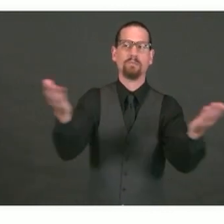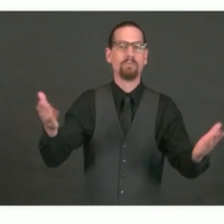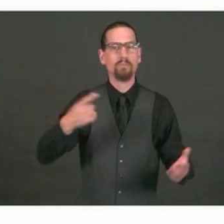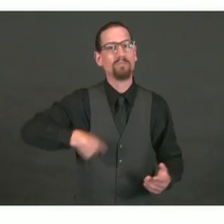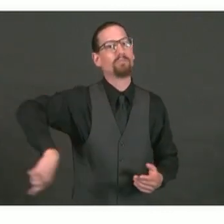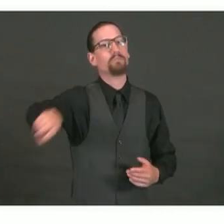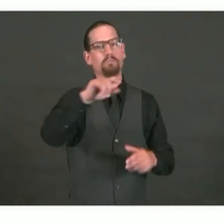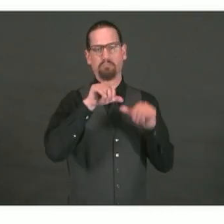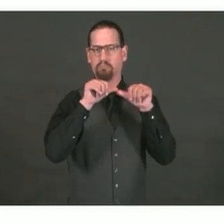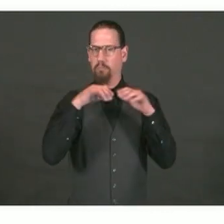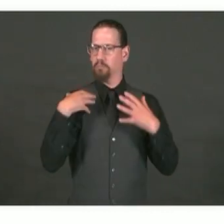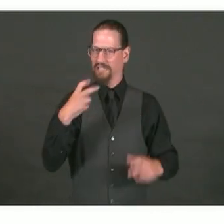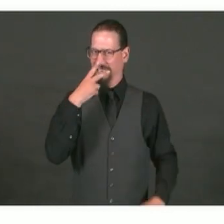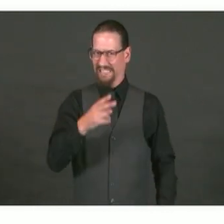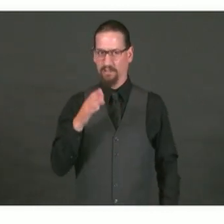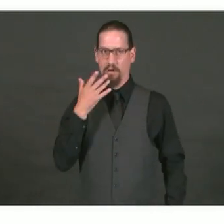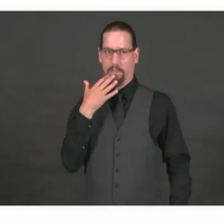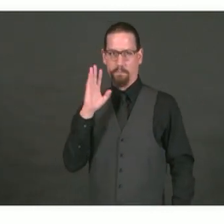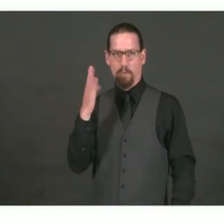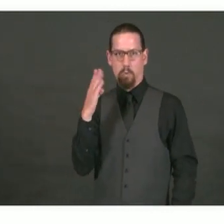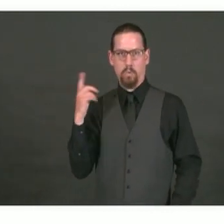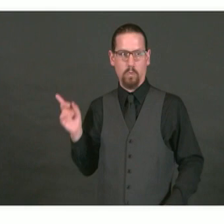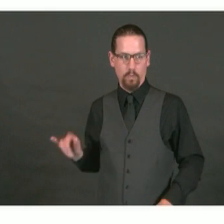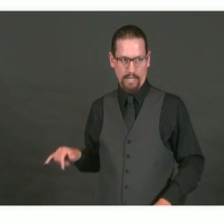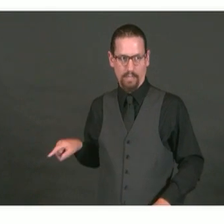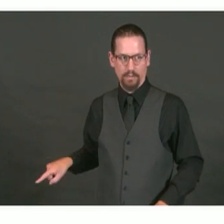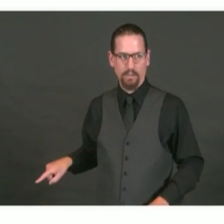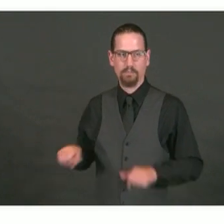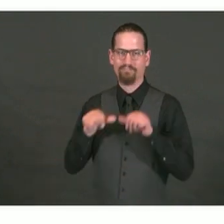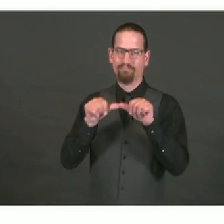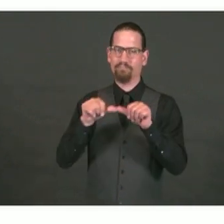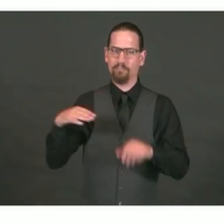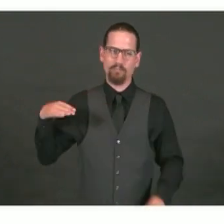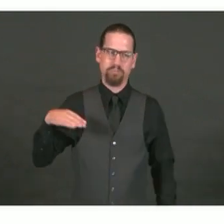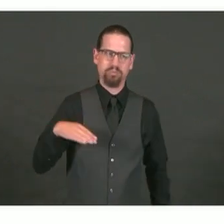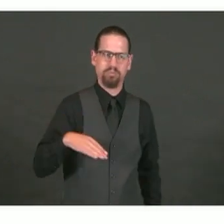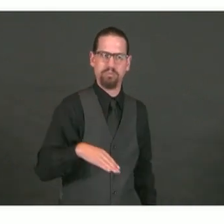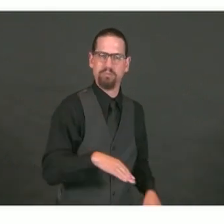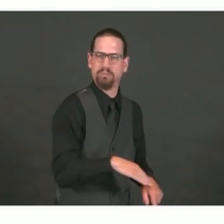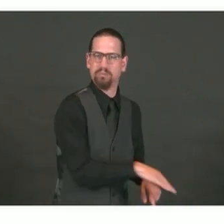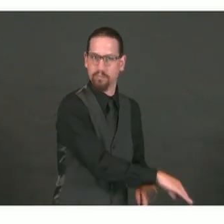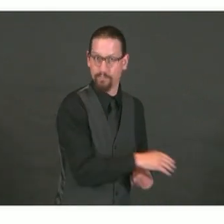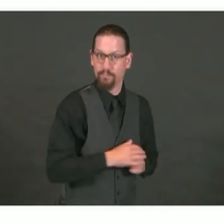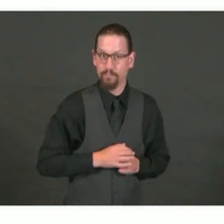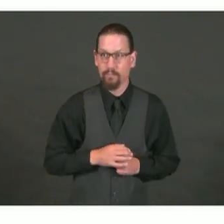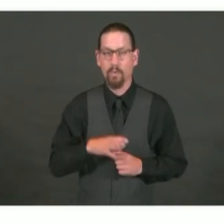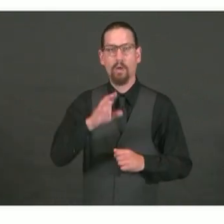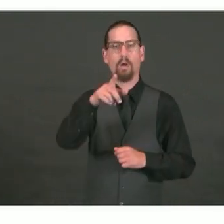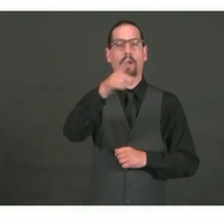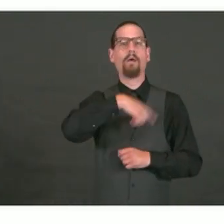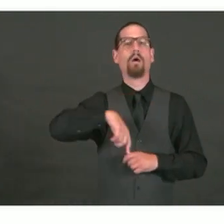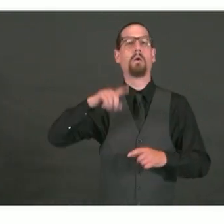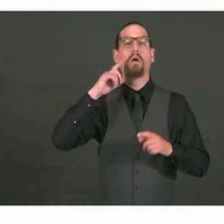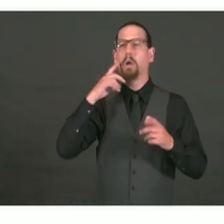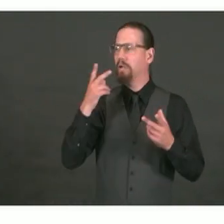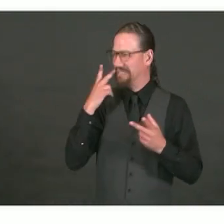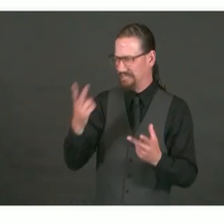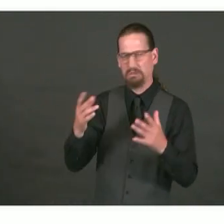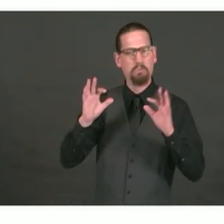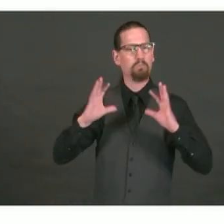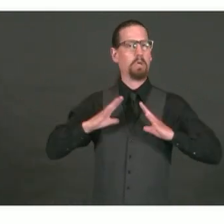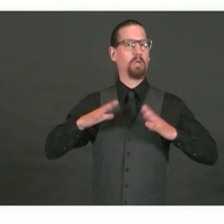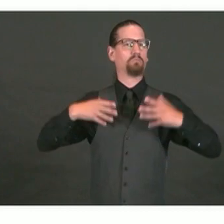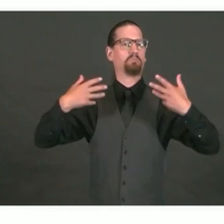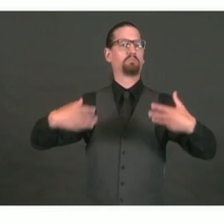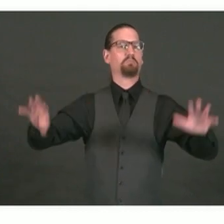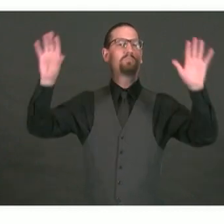However, if we start to relax and don't wear masks, bunch up at the